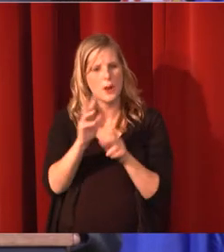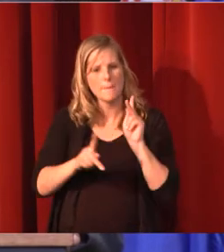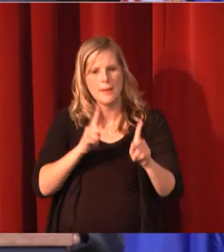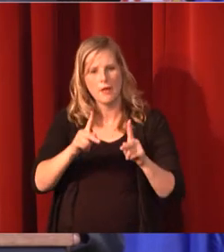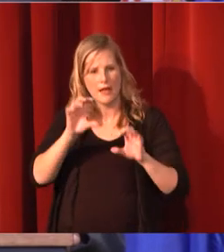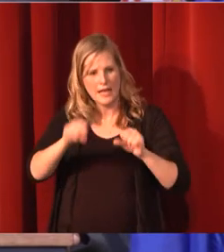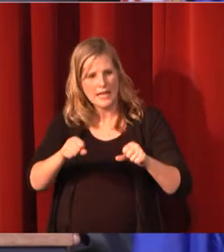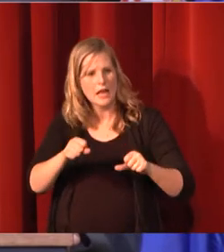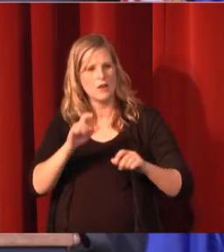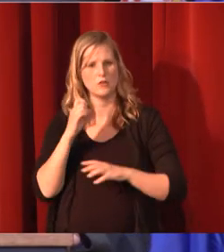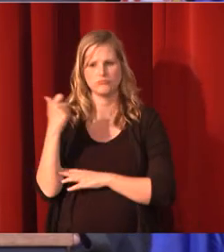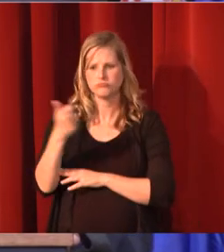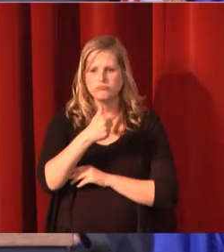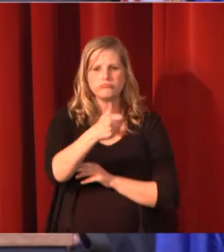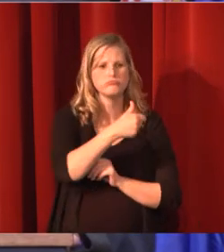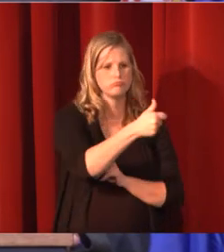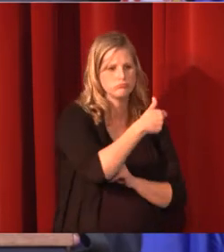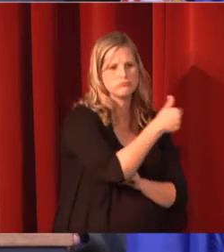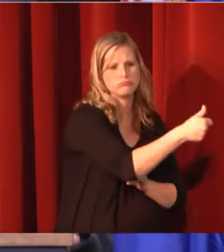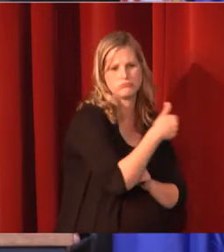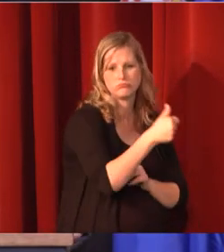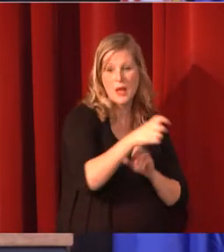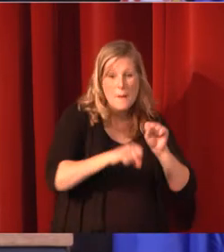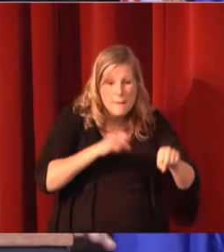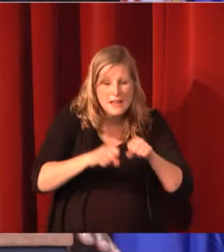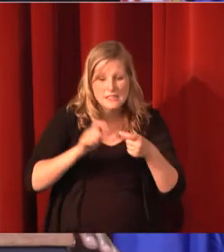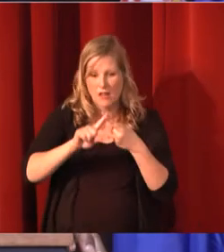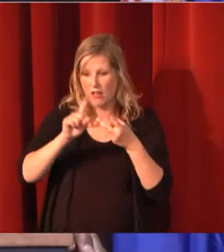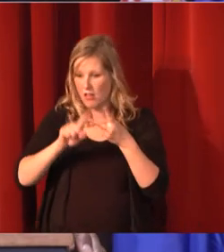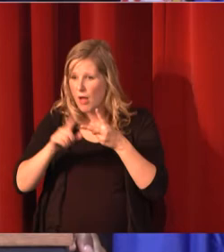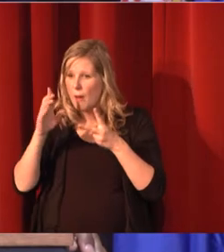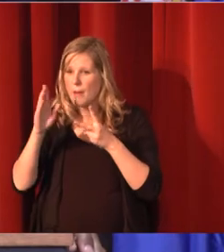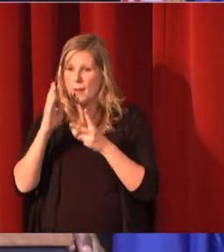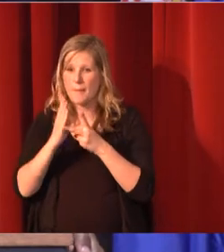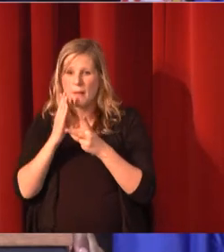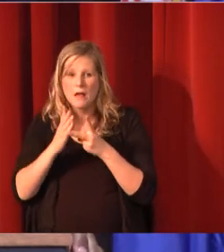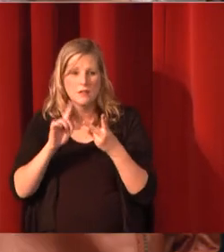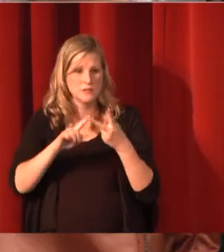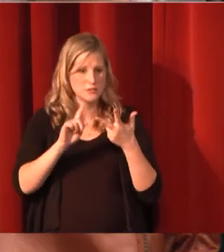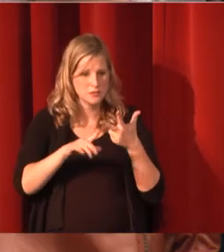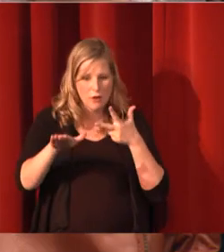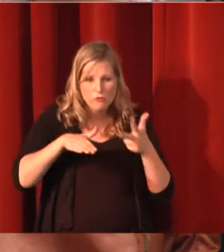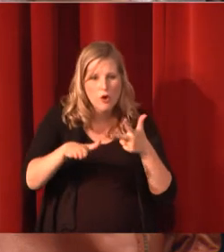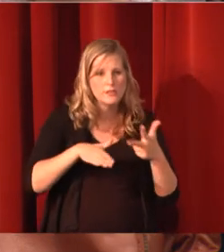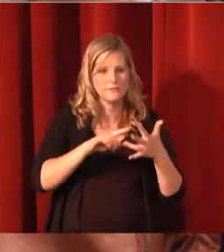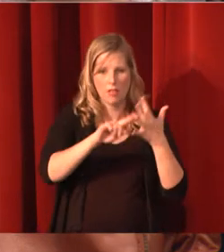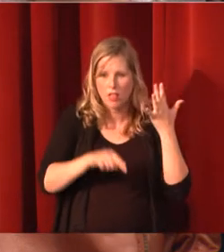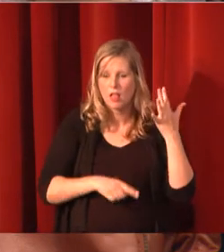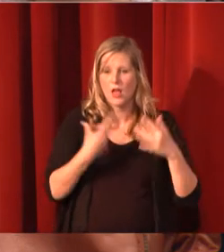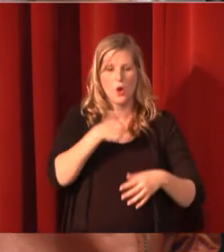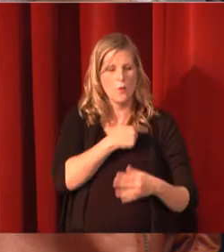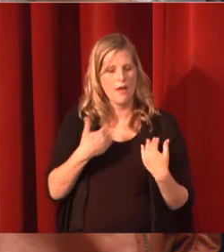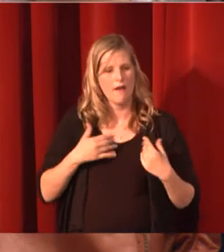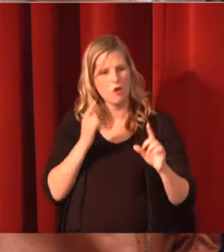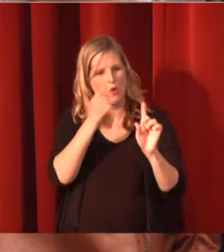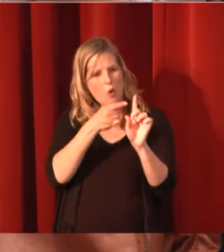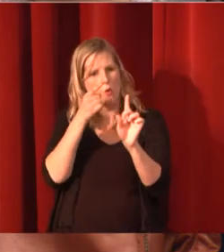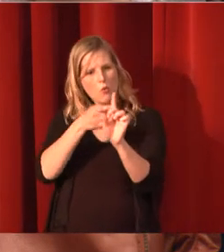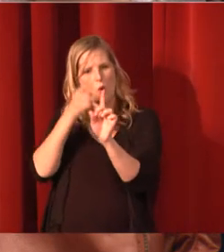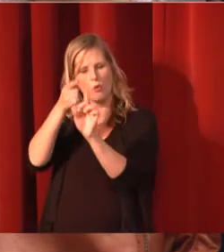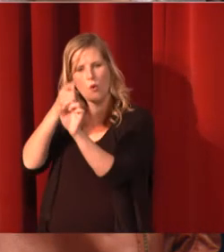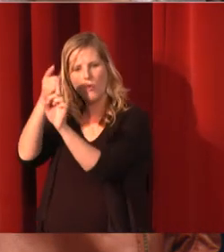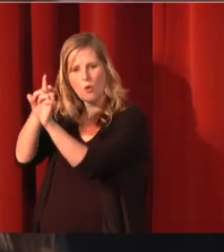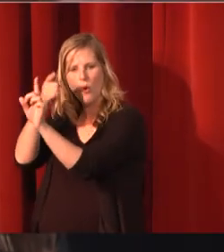around our city by transit bicycle and on foot and every goal we have as a city will